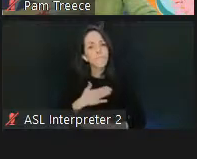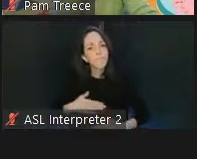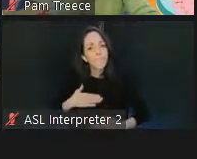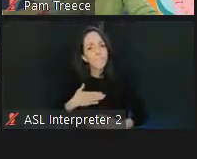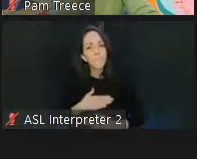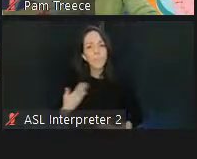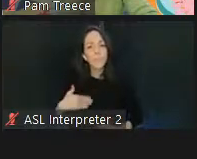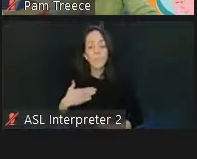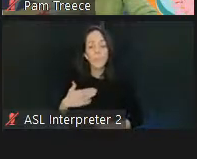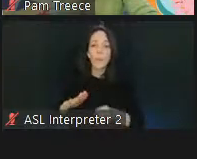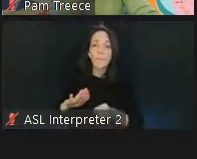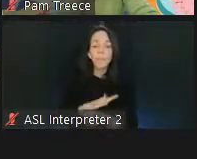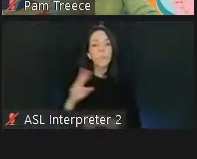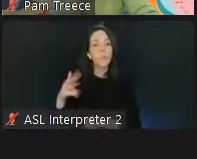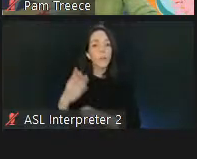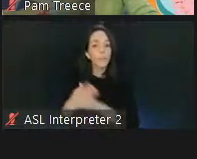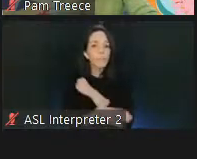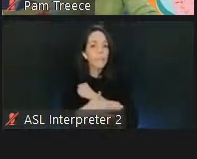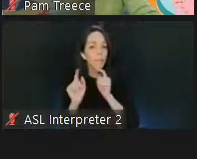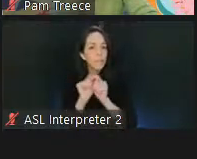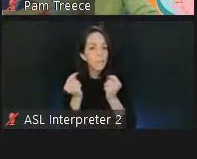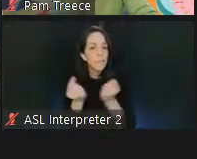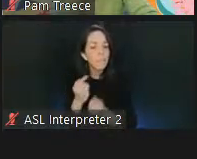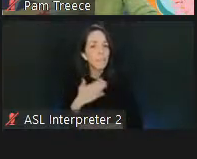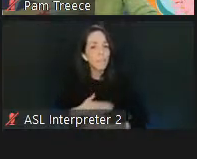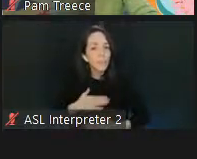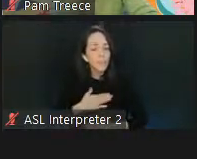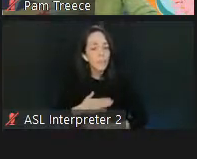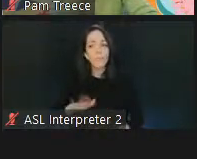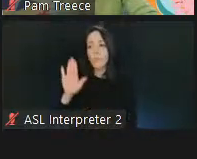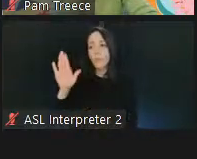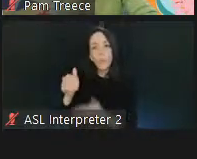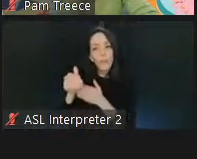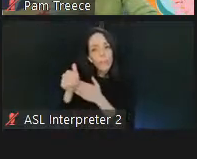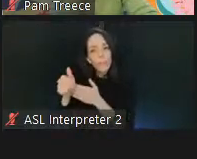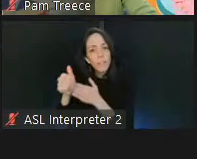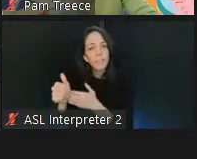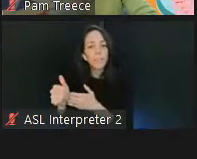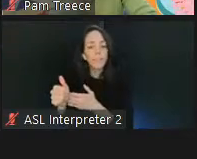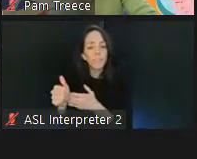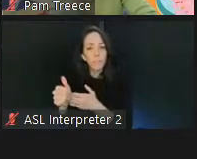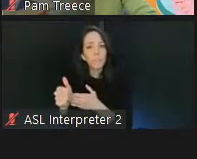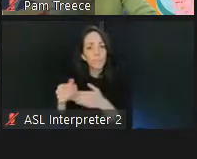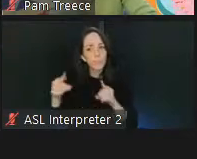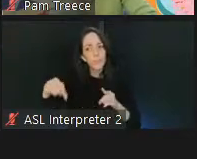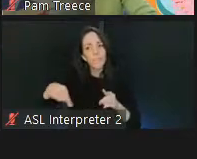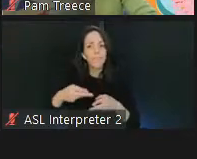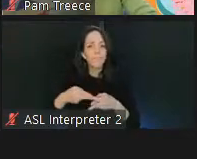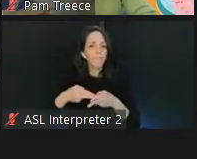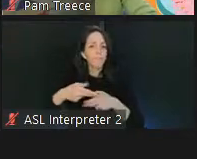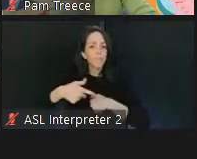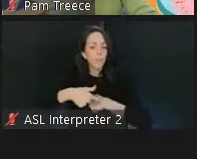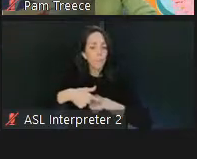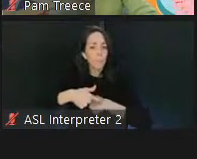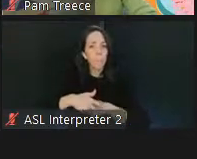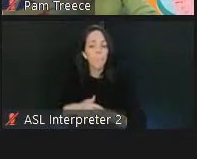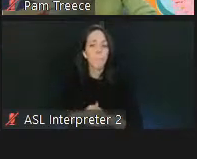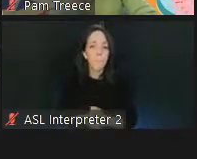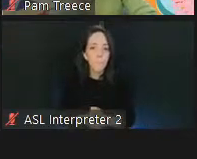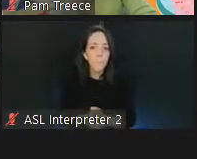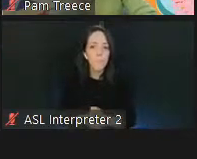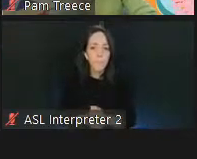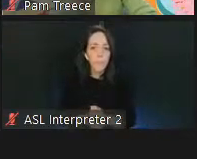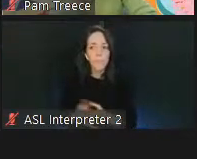full Washington County team's appreciation for your leadership during this interim time. For the